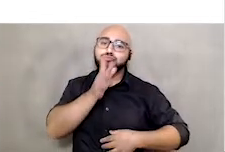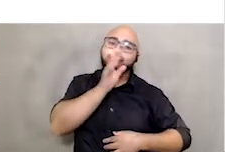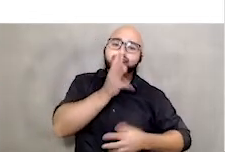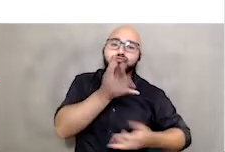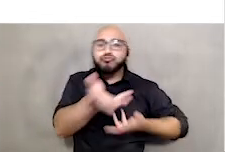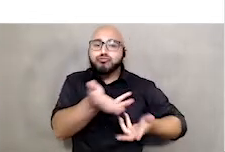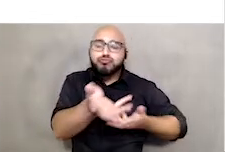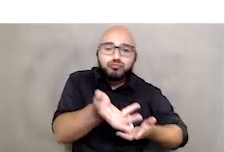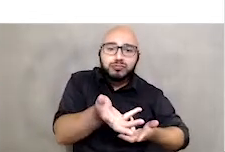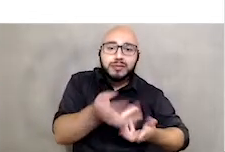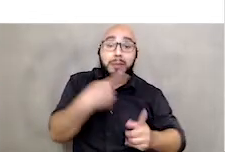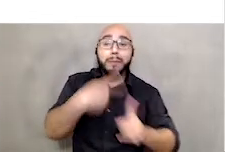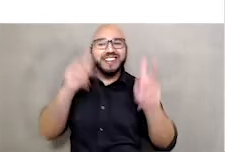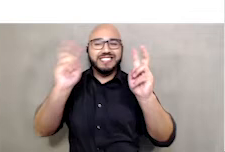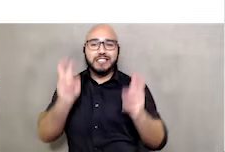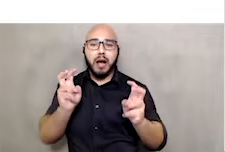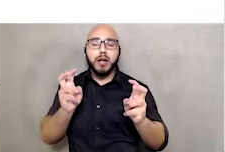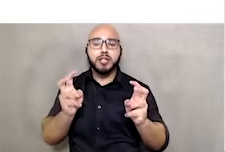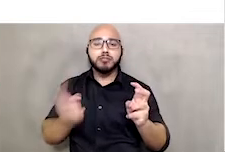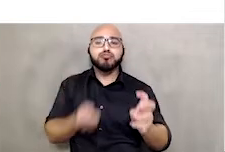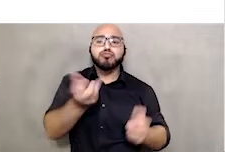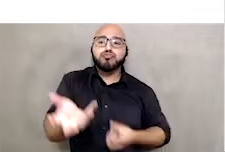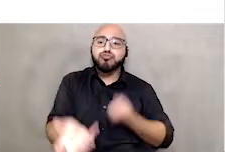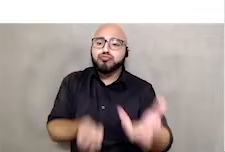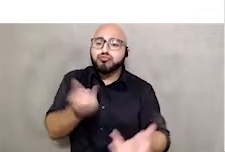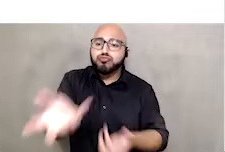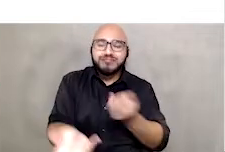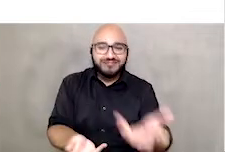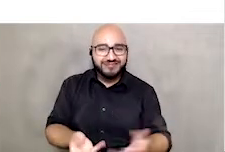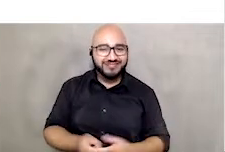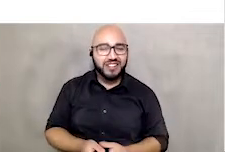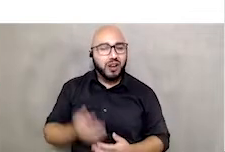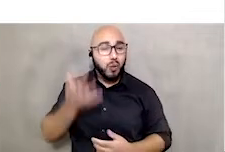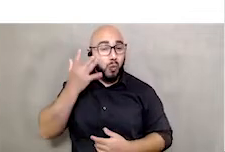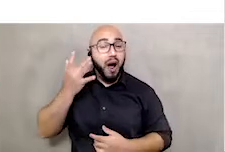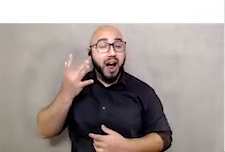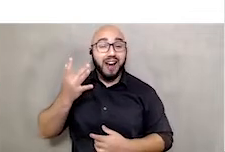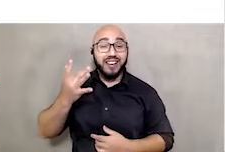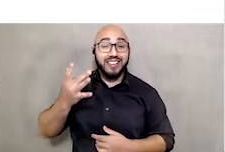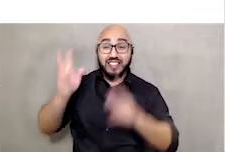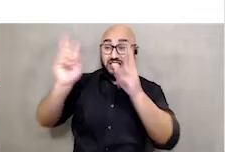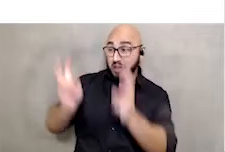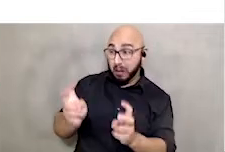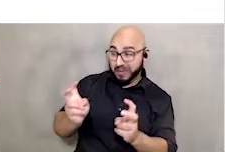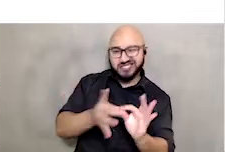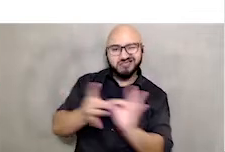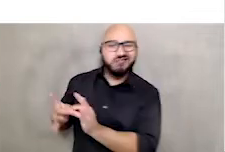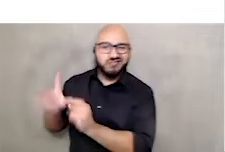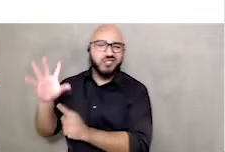about. This illustrates what is important to them and their culture.